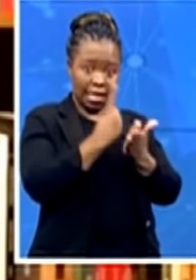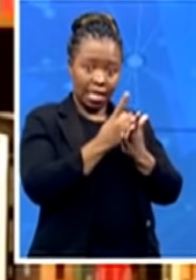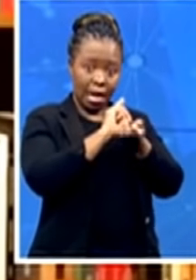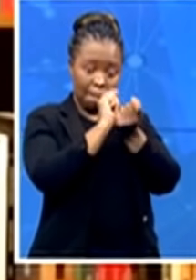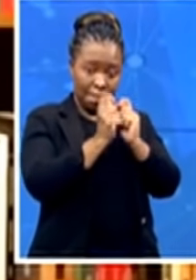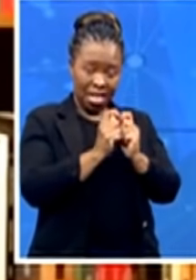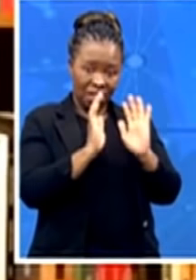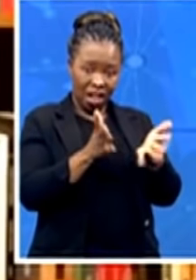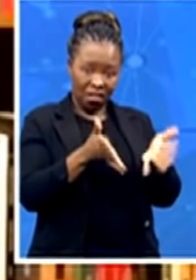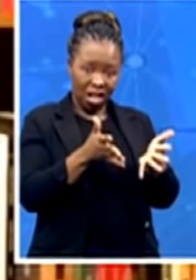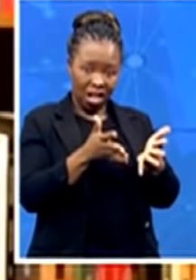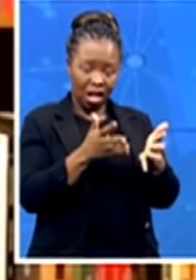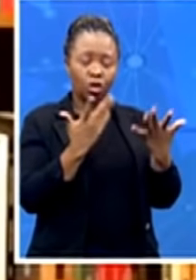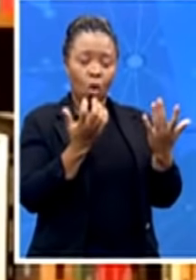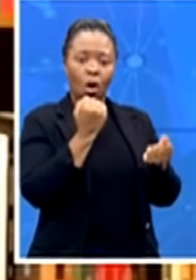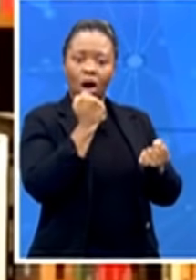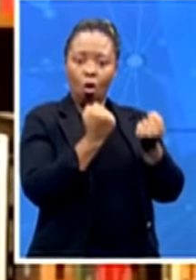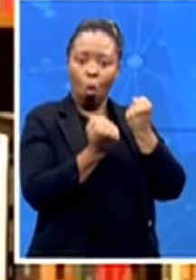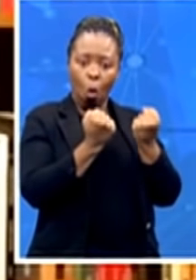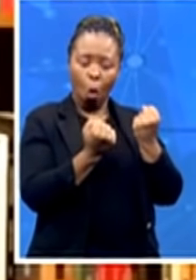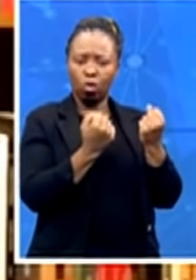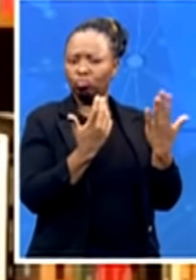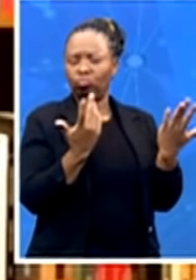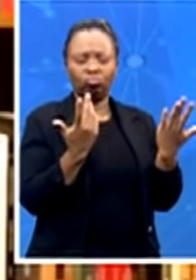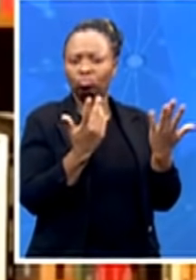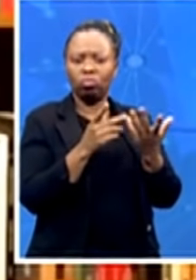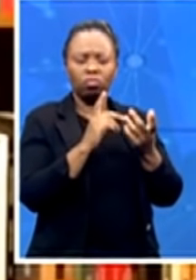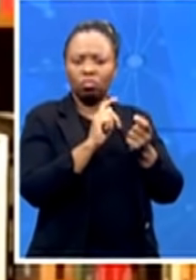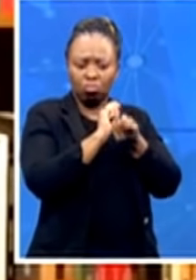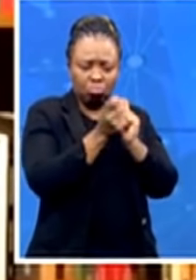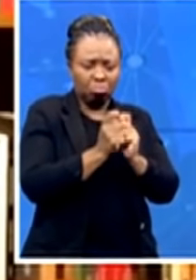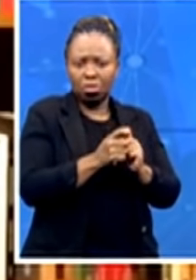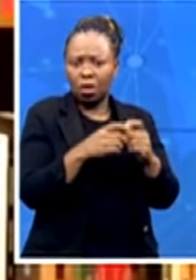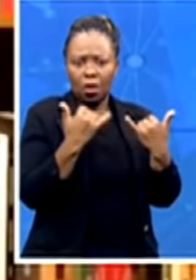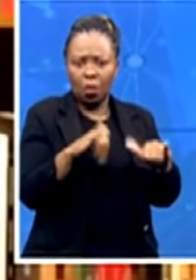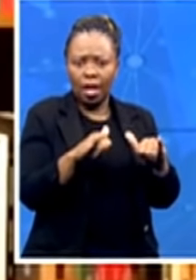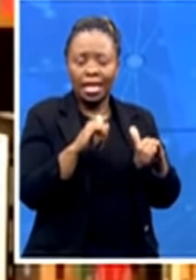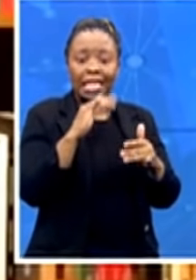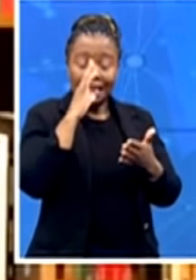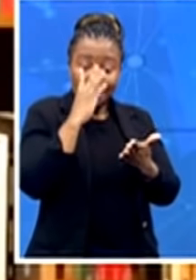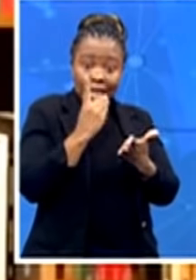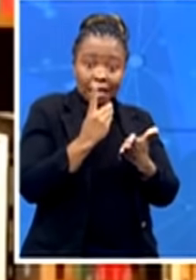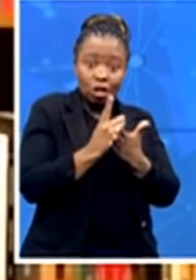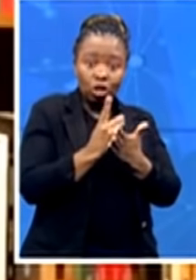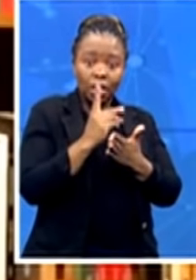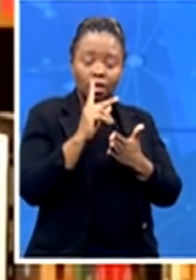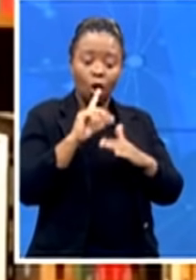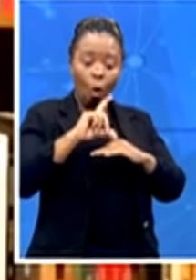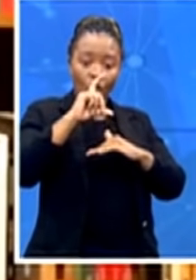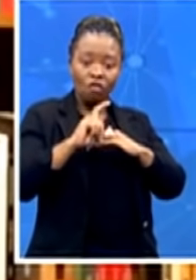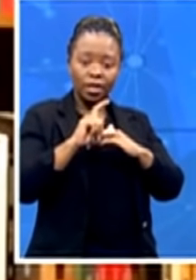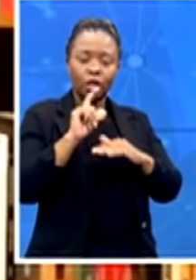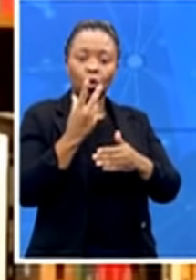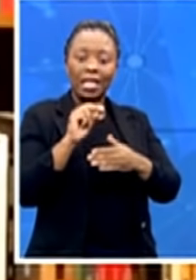having amended them, the NEC simply implemented the decisions of the National Conference of 2017. Now, if Mr. Magashule